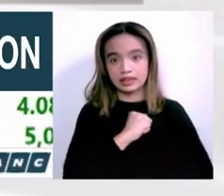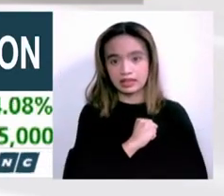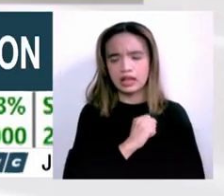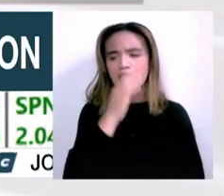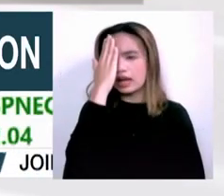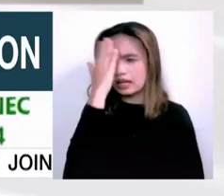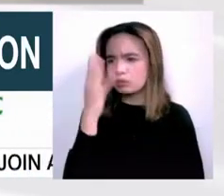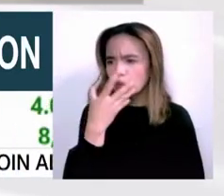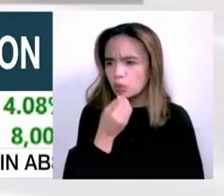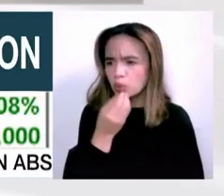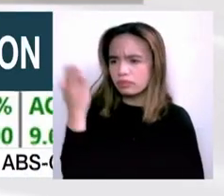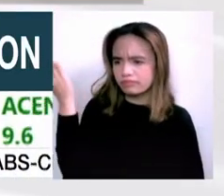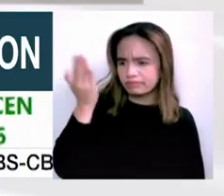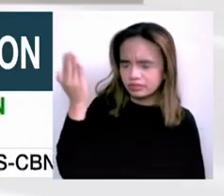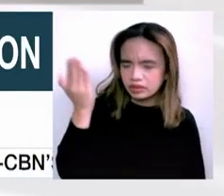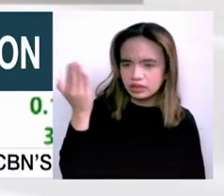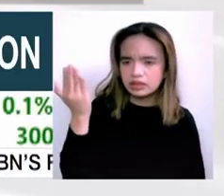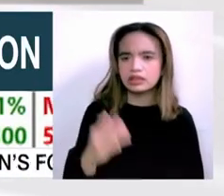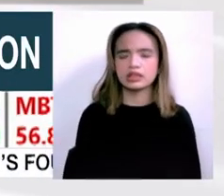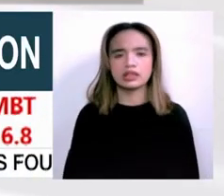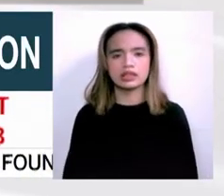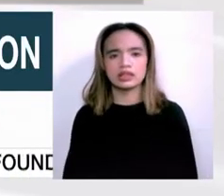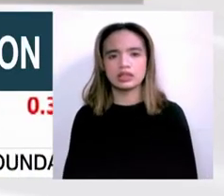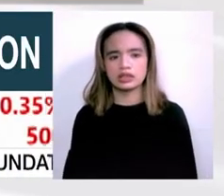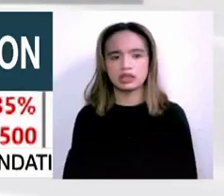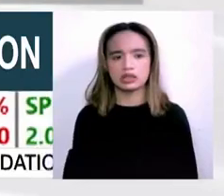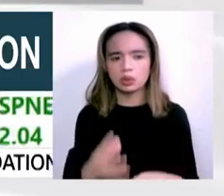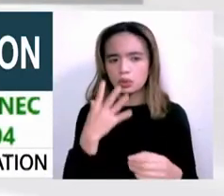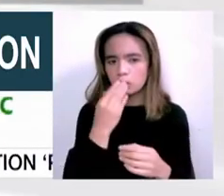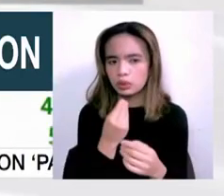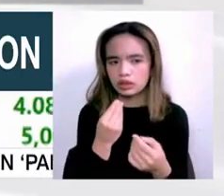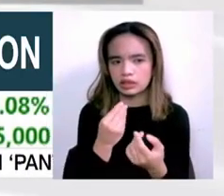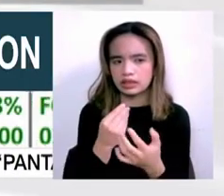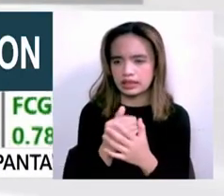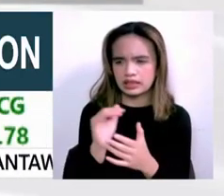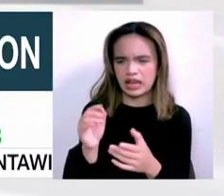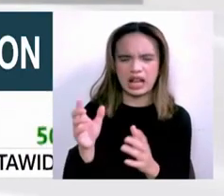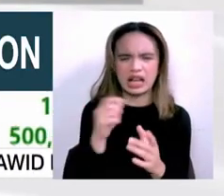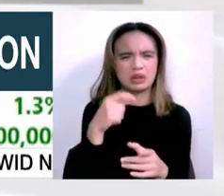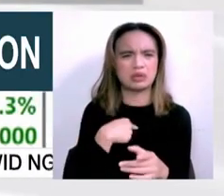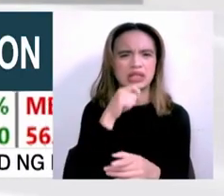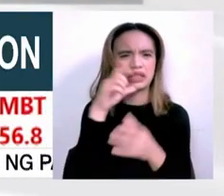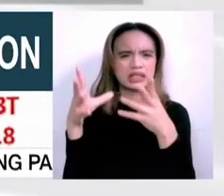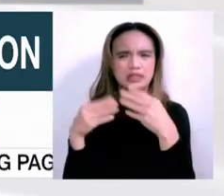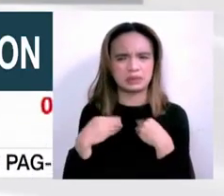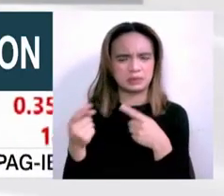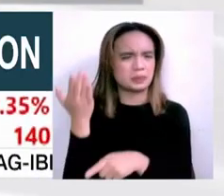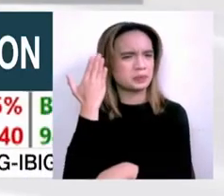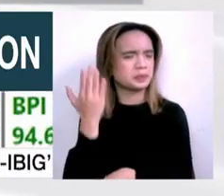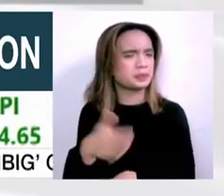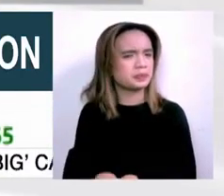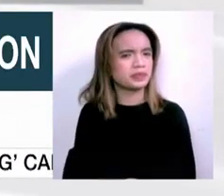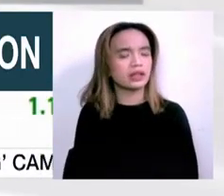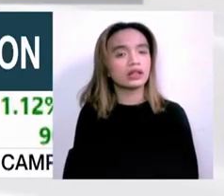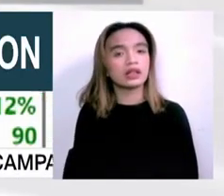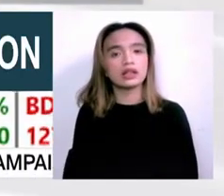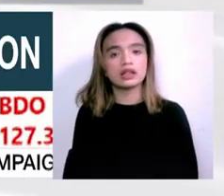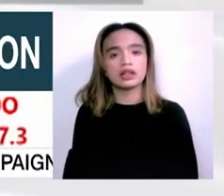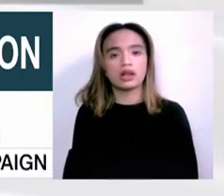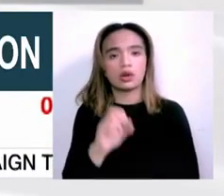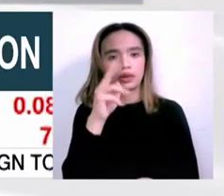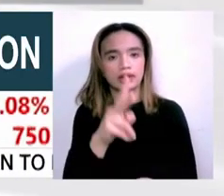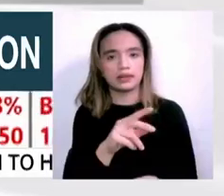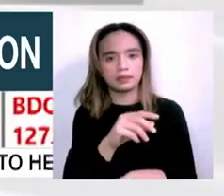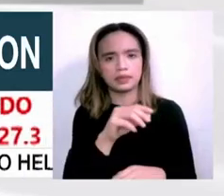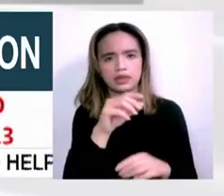person na, you know, pinapaikot lang ako. Hindi ko yung tinatanggap. Senator, I want to go to Twitter user